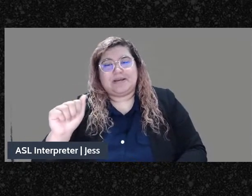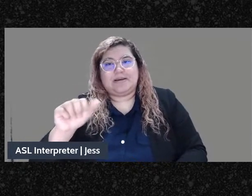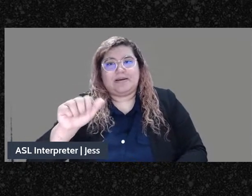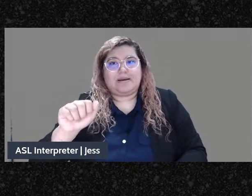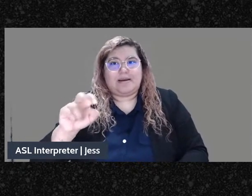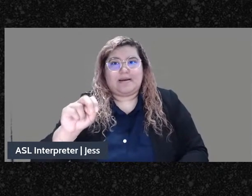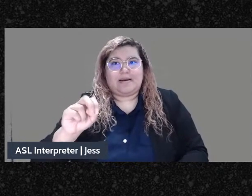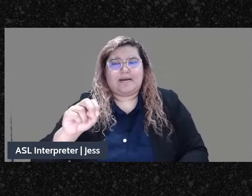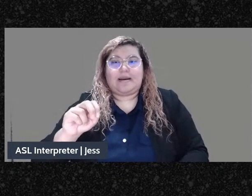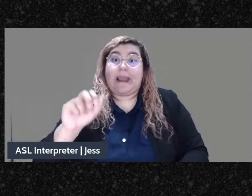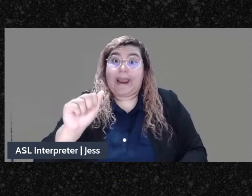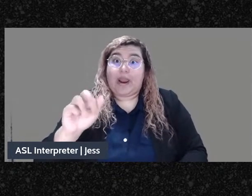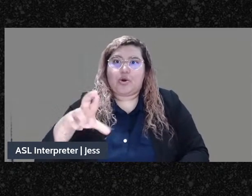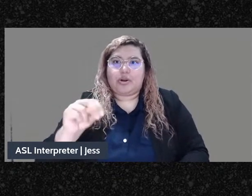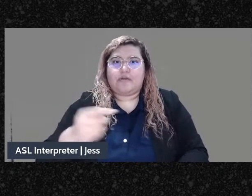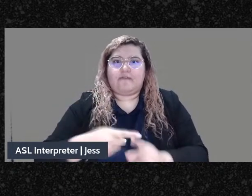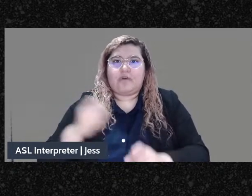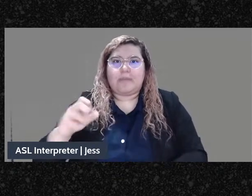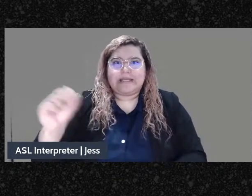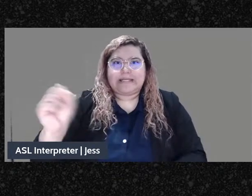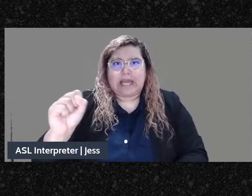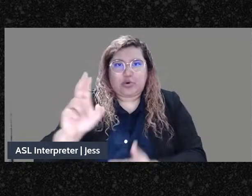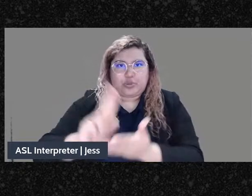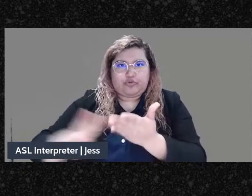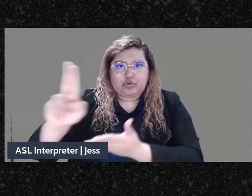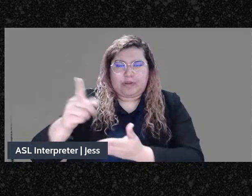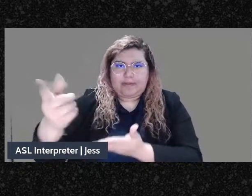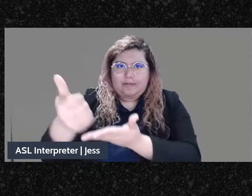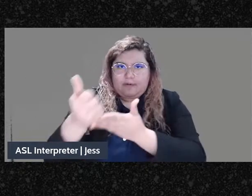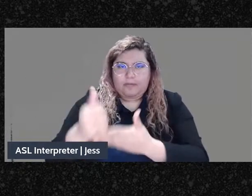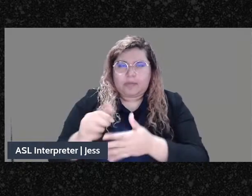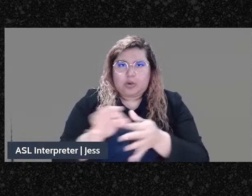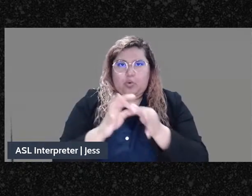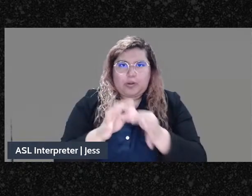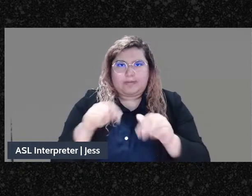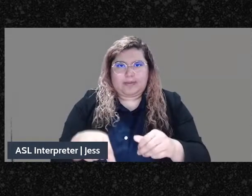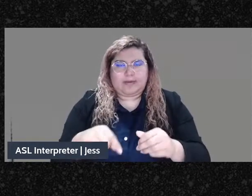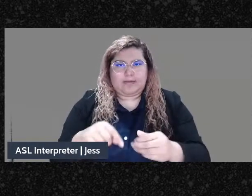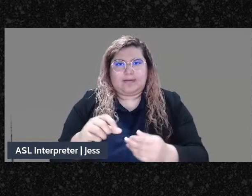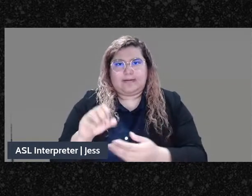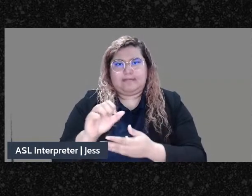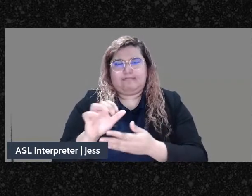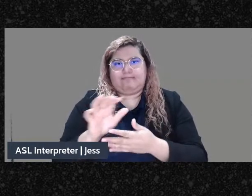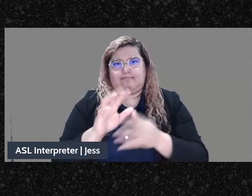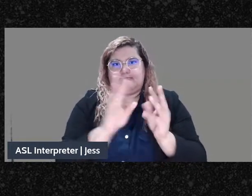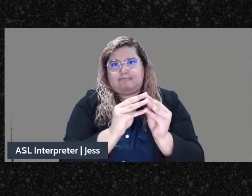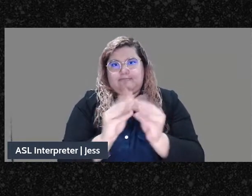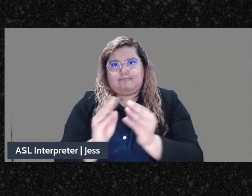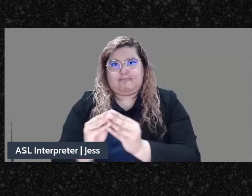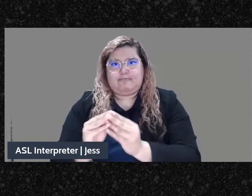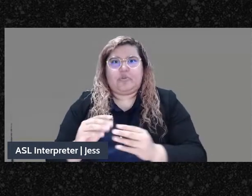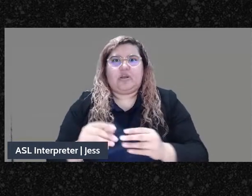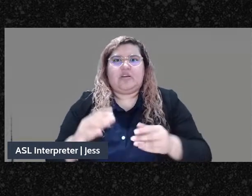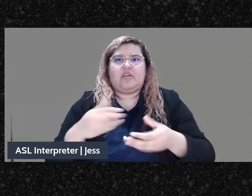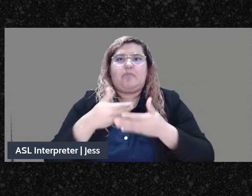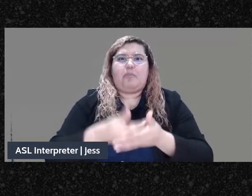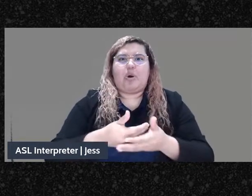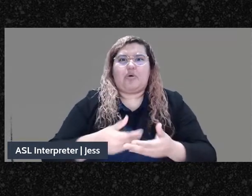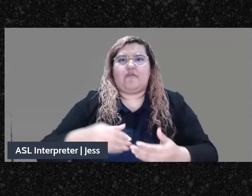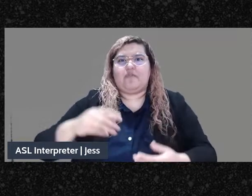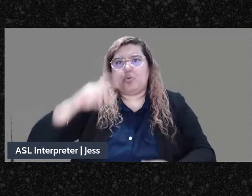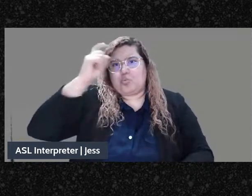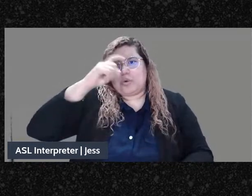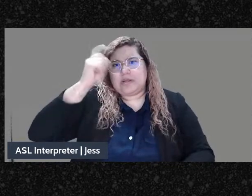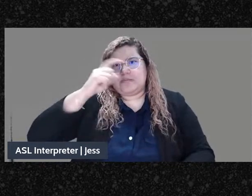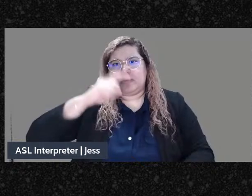mentioned, who've helped me coordinate this series as part of the Wismer Professorship. and